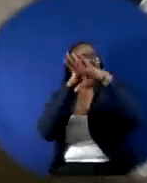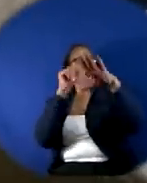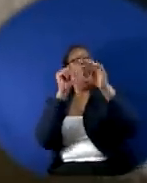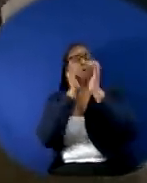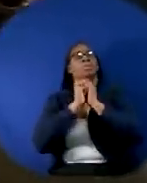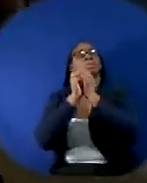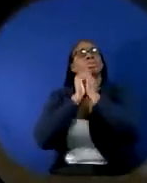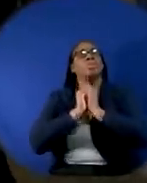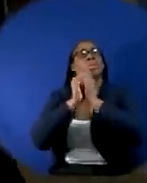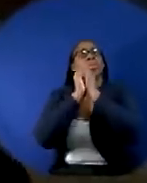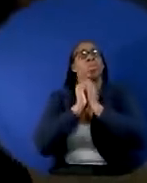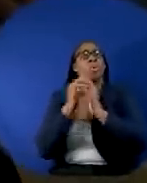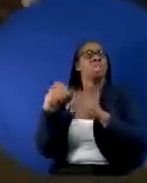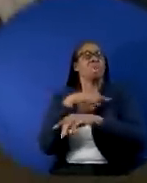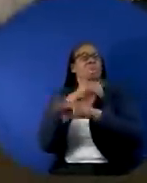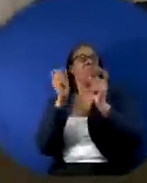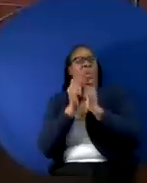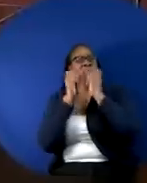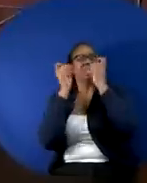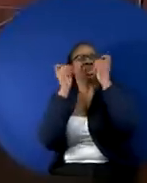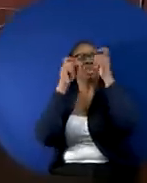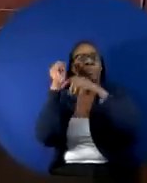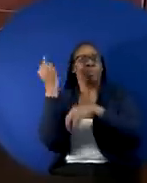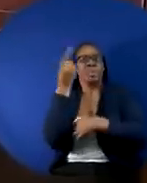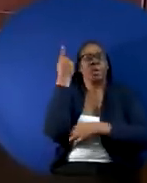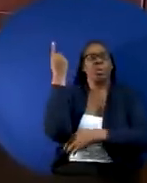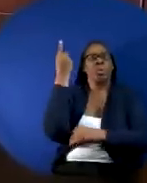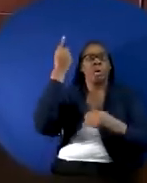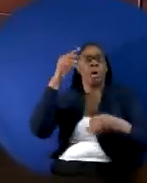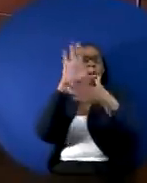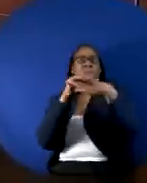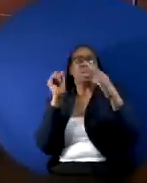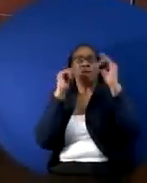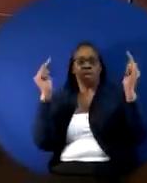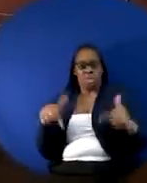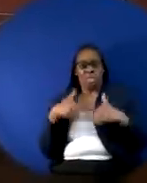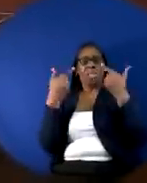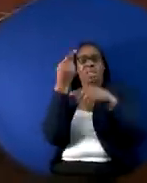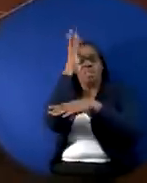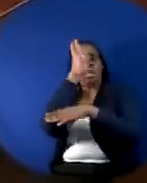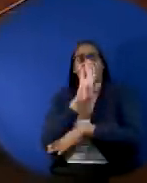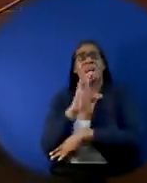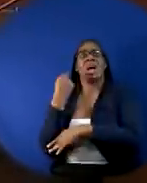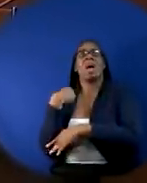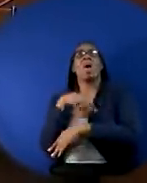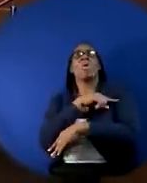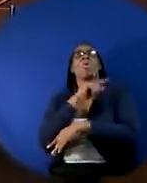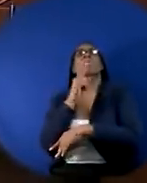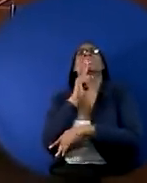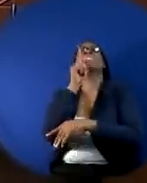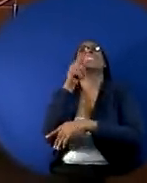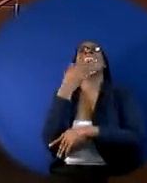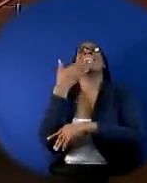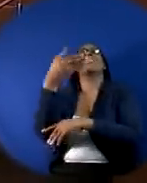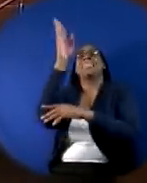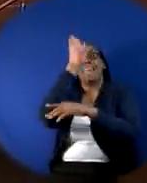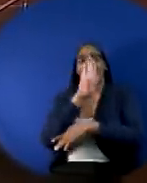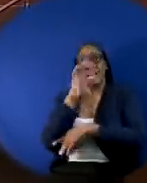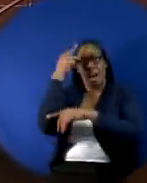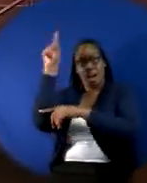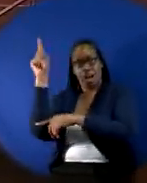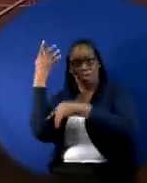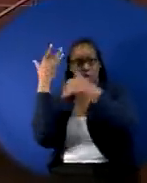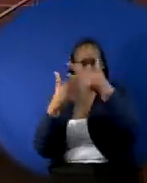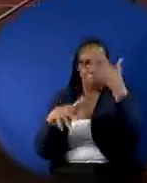worship? We celebrate the one true living God, and we say thank God for the blood